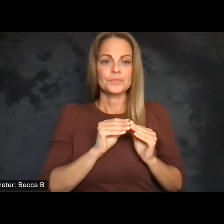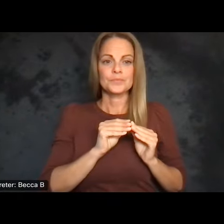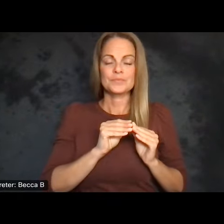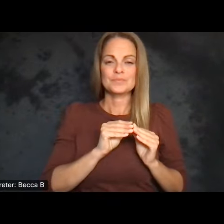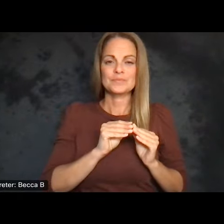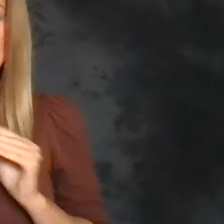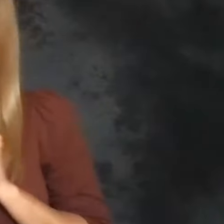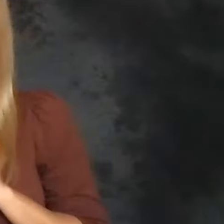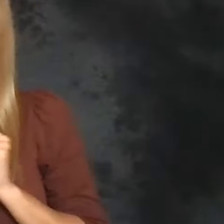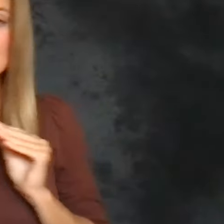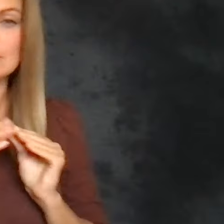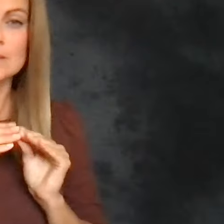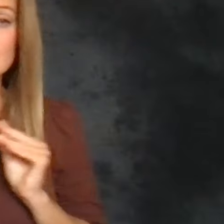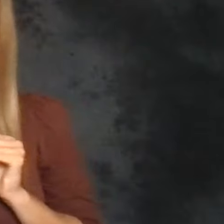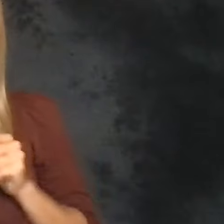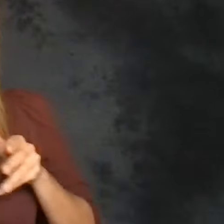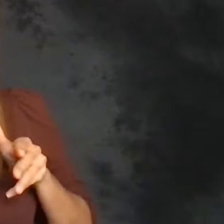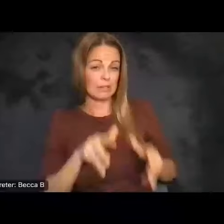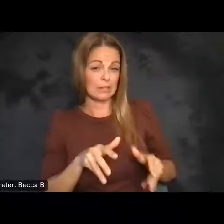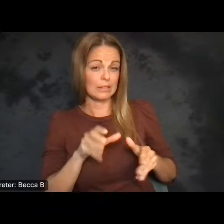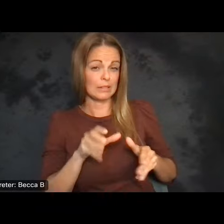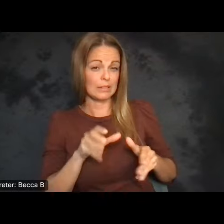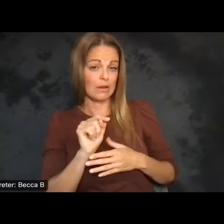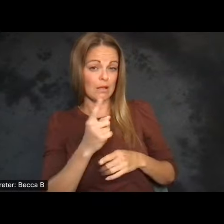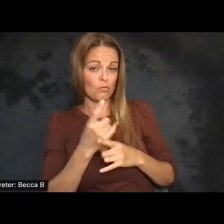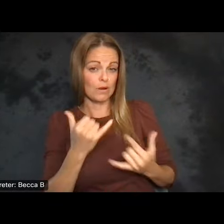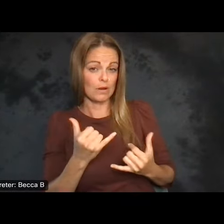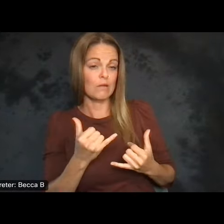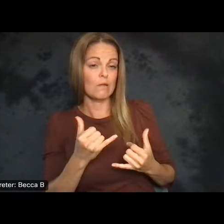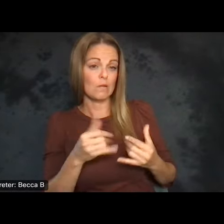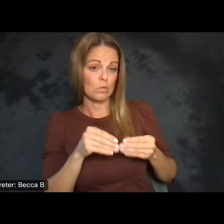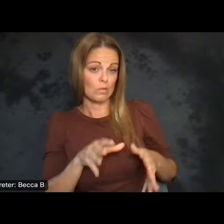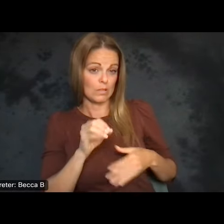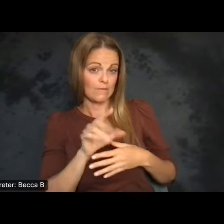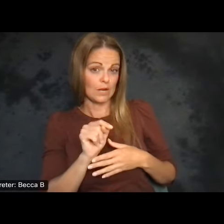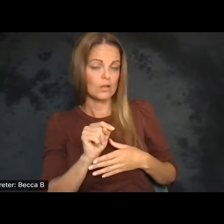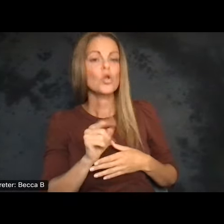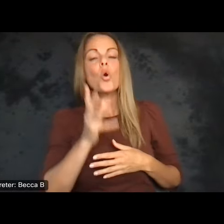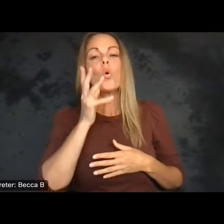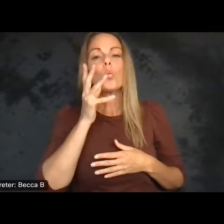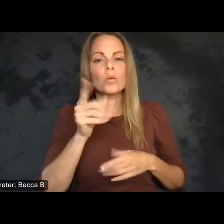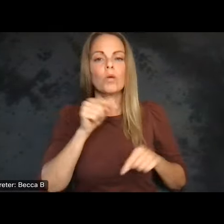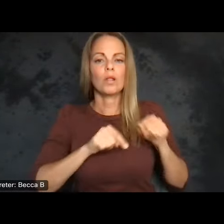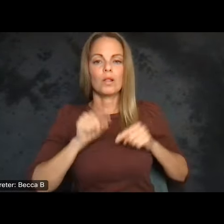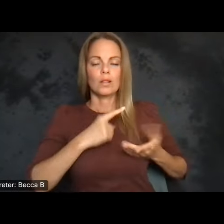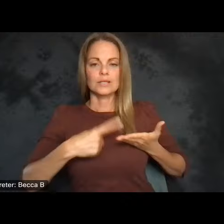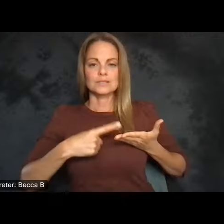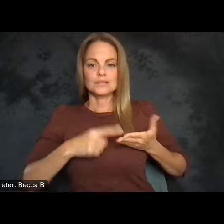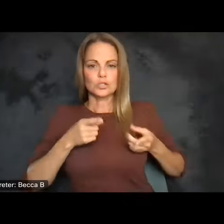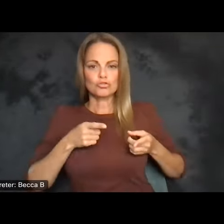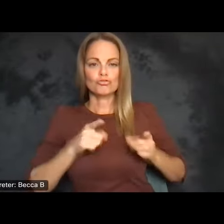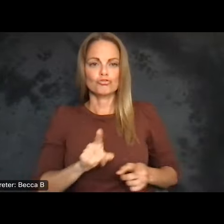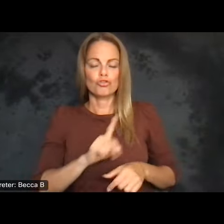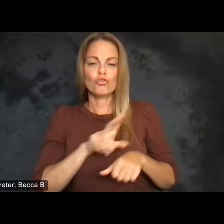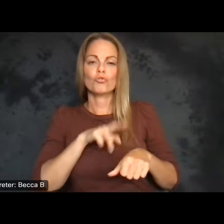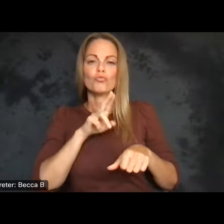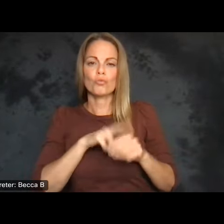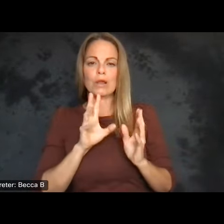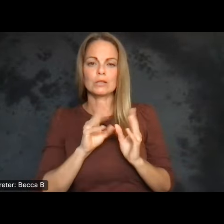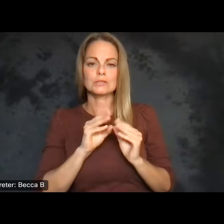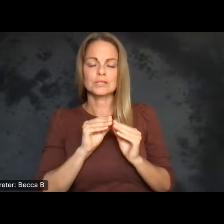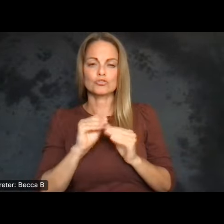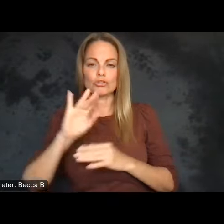So you're going to leave it out. It's being left out at this point in time. We will revisit it during regular session when we come back in January,